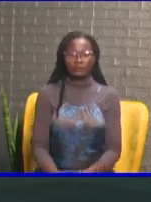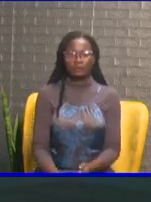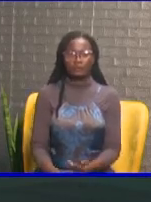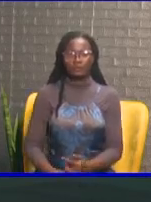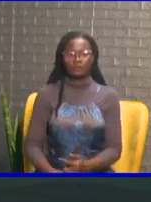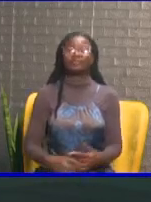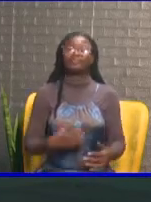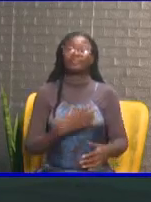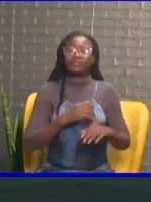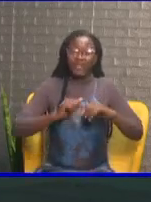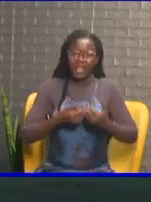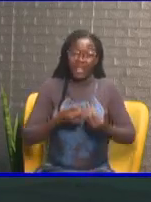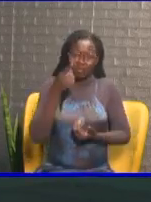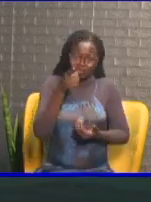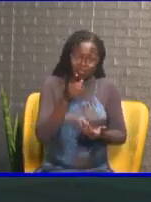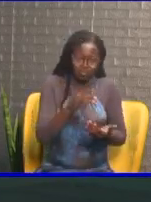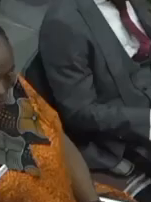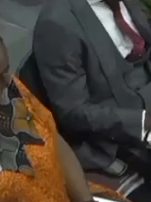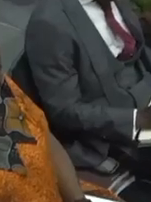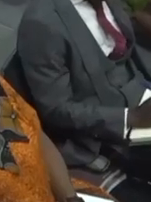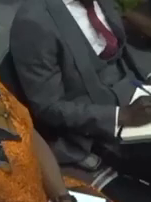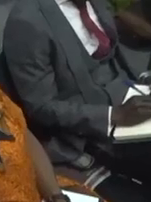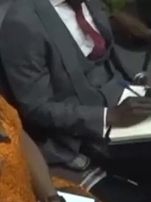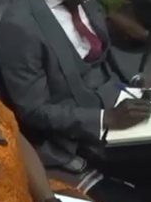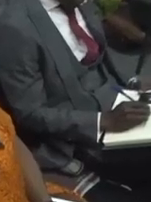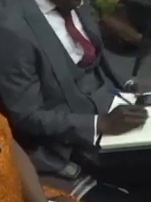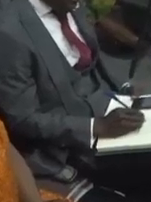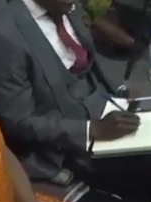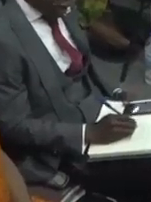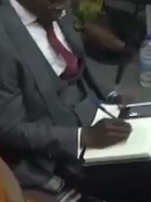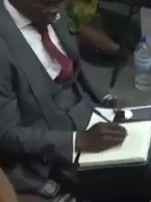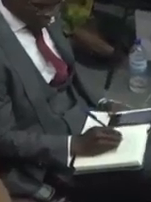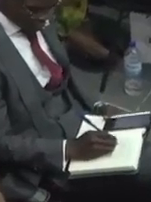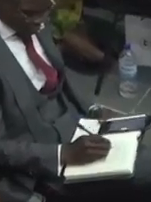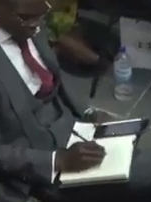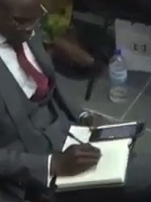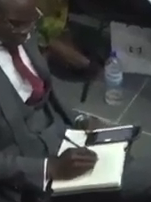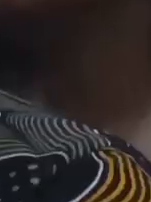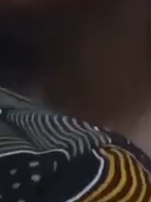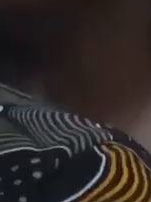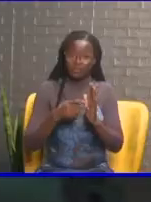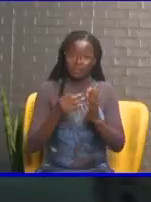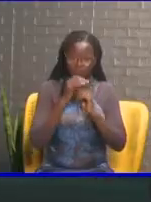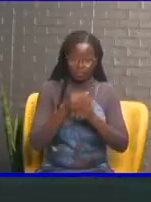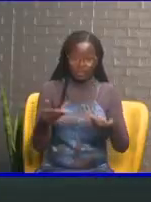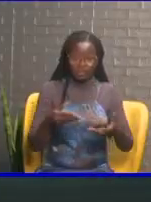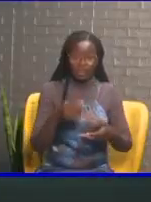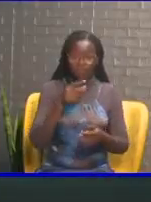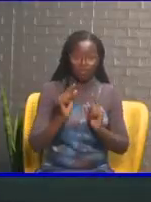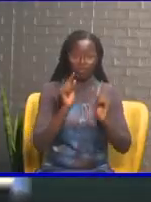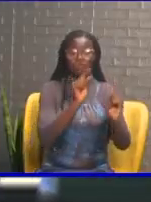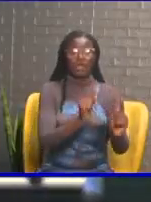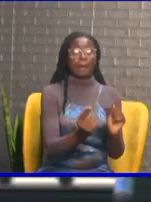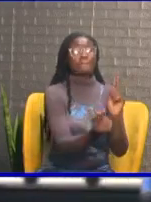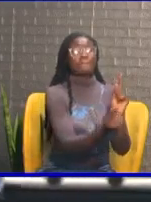And how do you get to the bread? Is worship. What is worship here? You went to meet Jesus. He was walking. And you